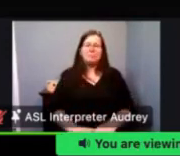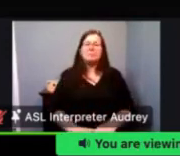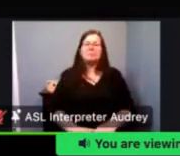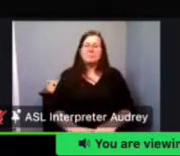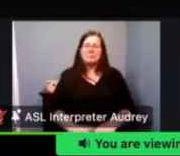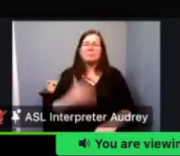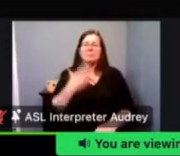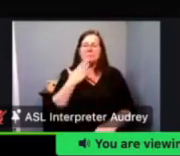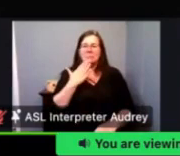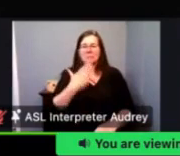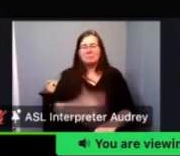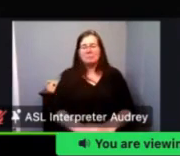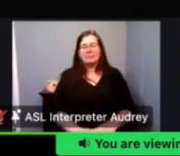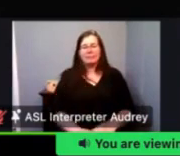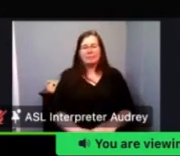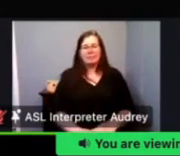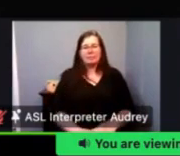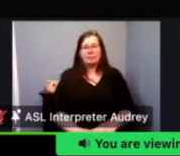Okay.